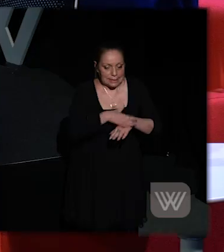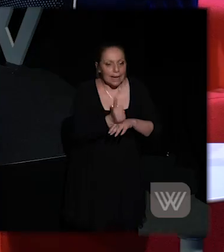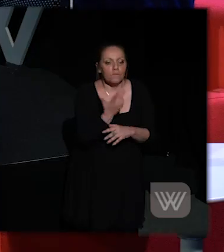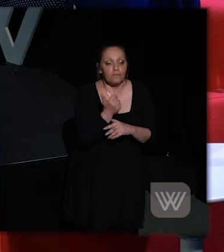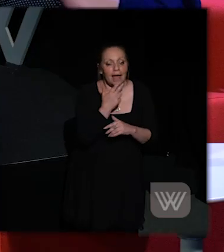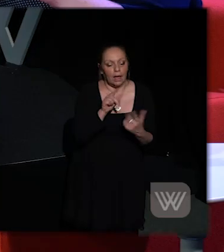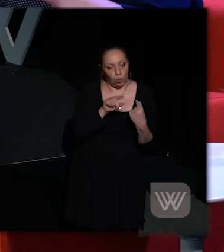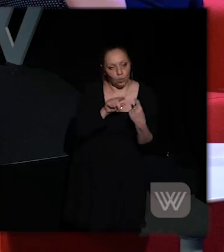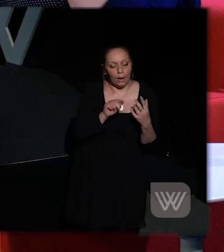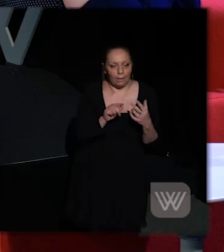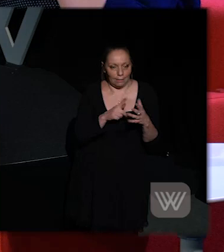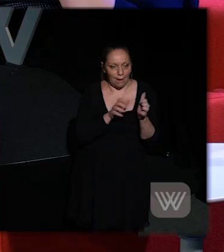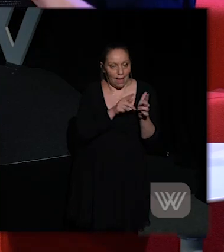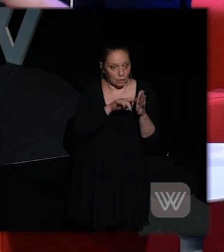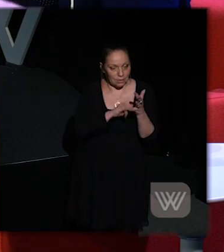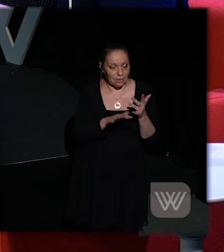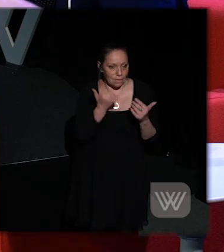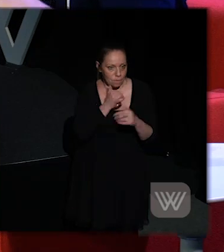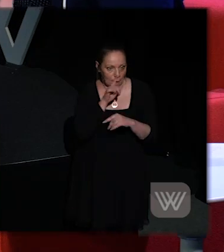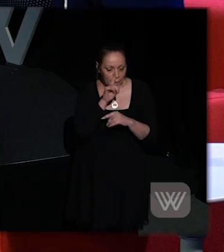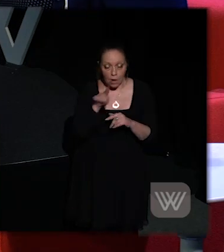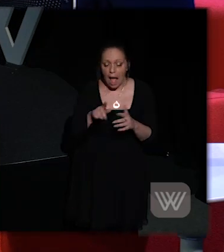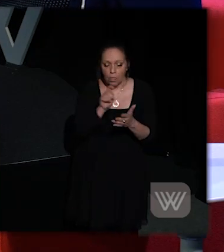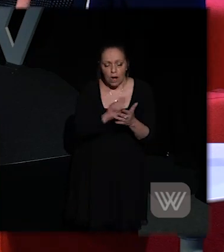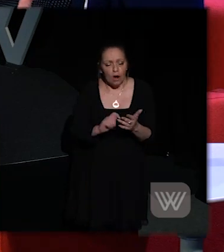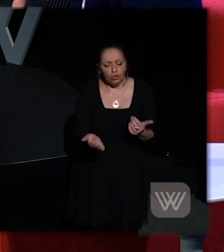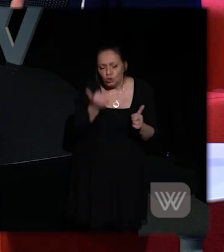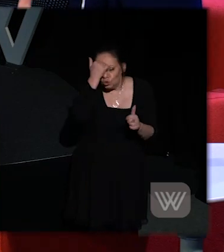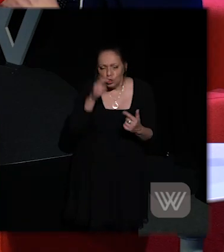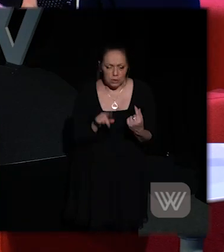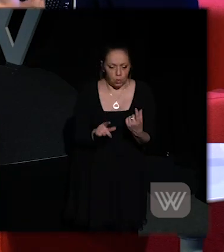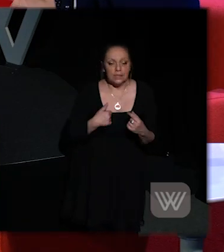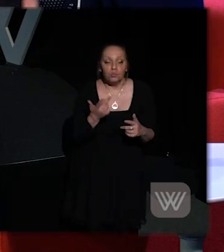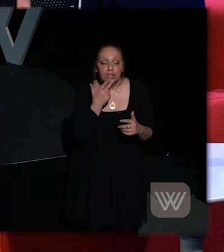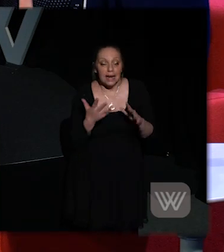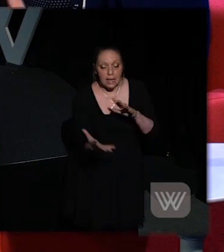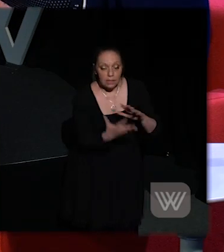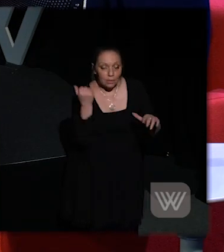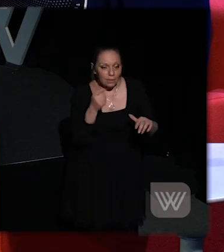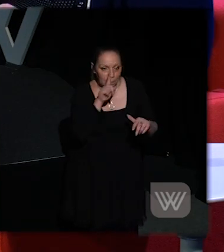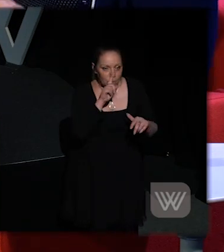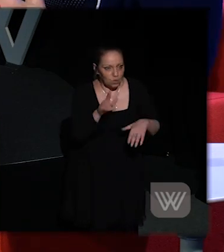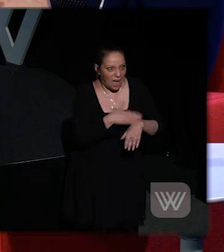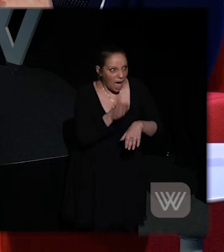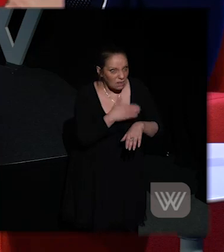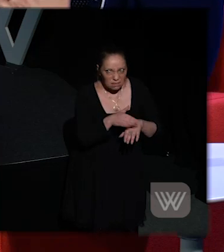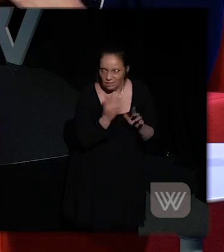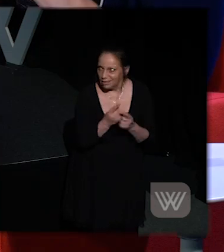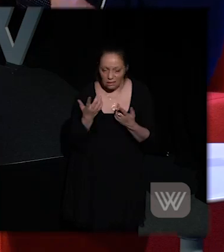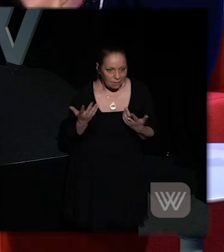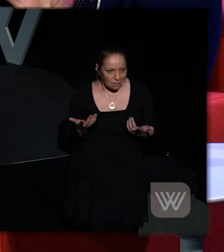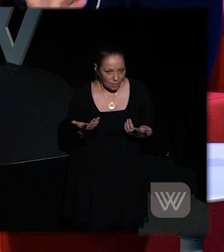accounts of black people, and they wrote these ludicrous tweets, like pretending that they were looting people's cats and things. And it